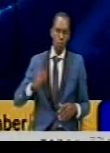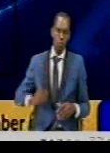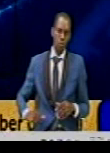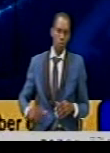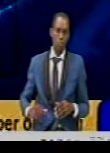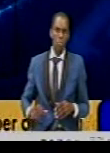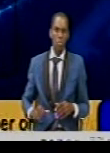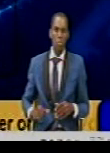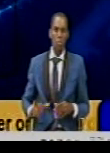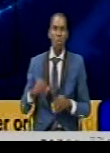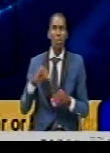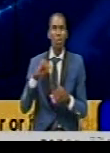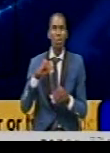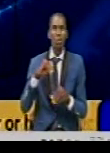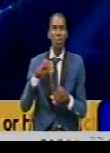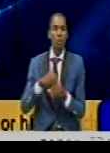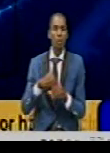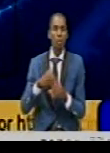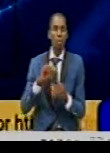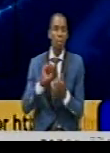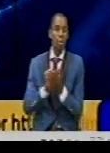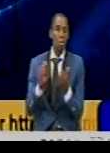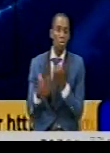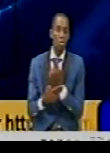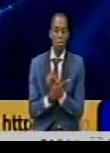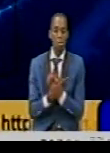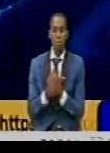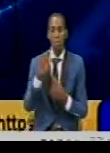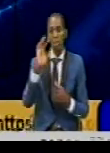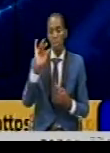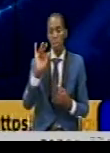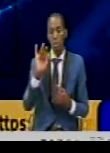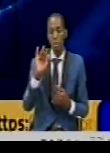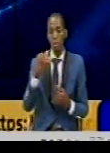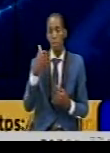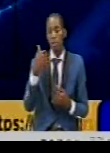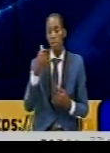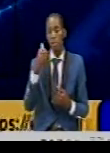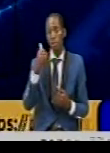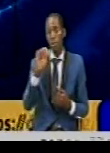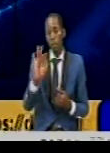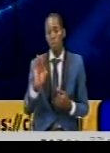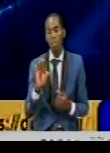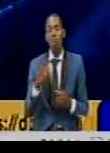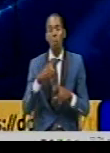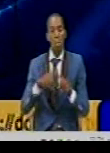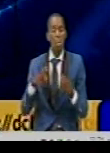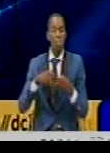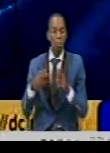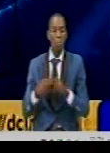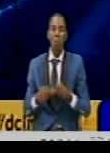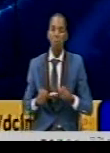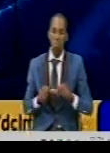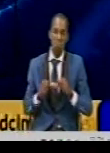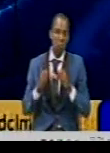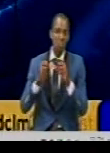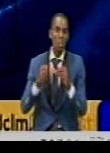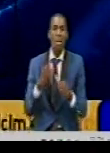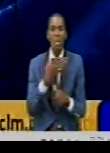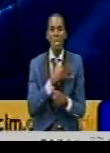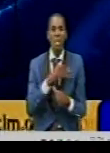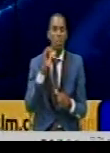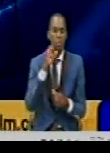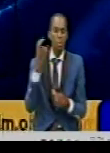then she went through a surgical intervention on August 19th. But with that,